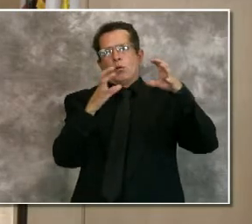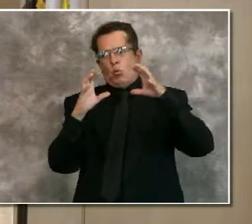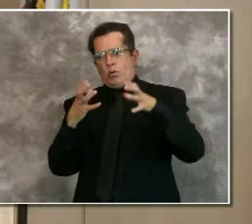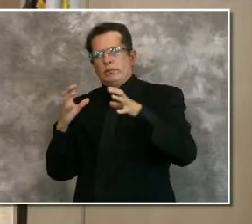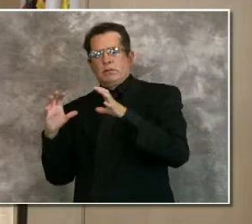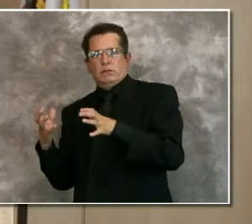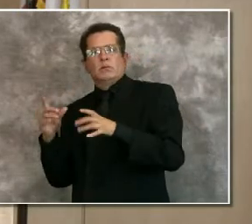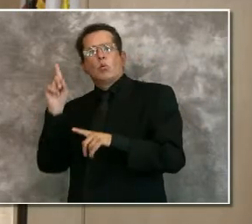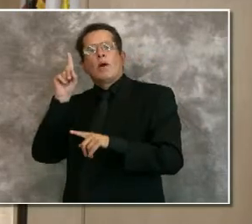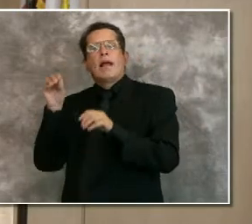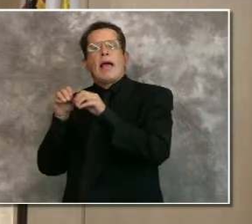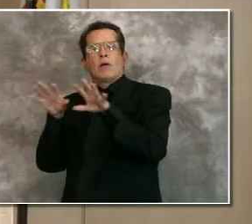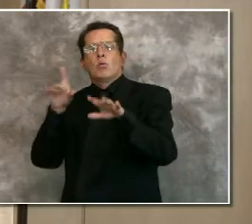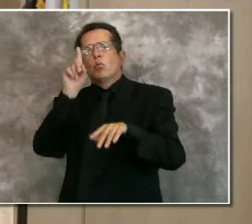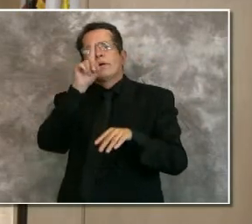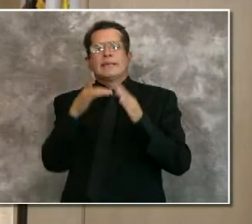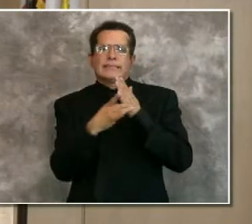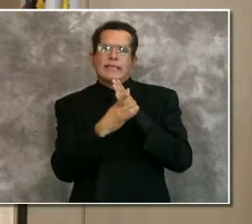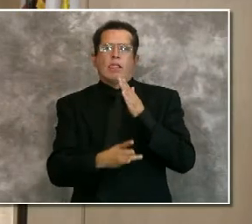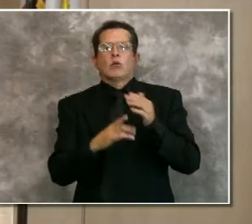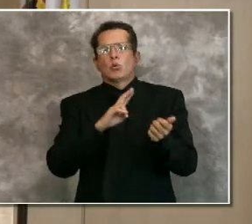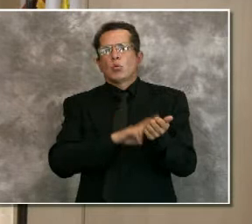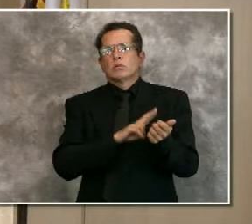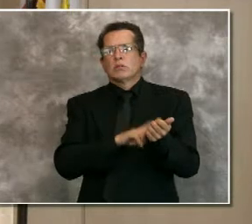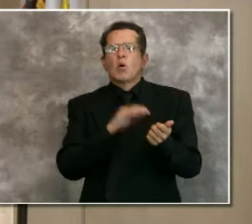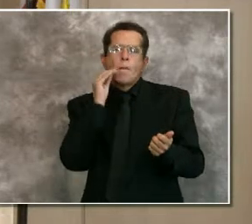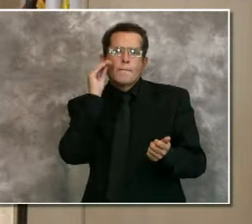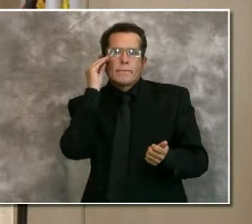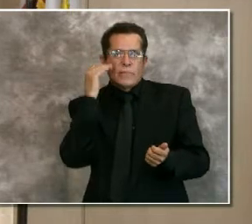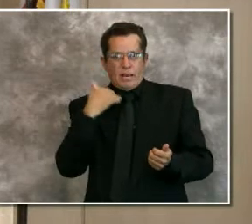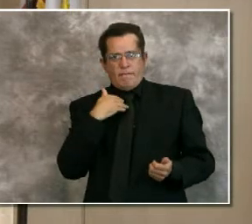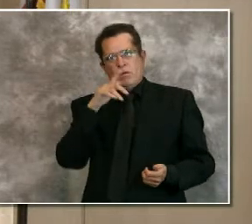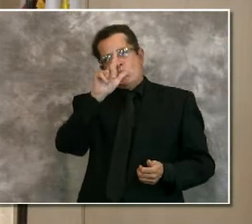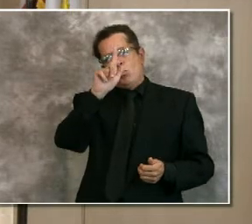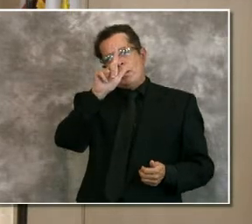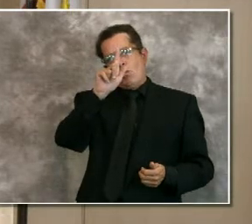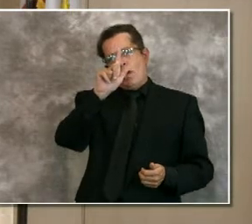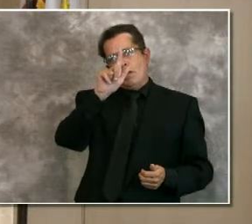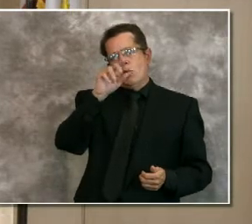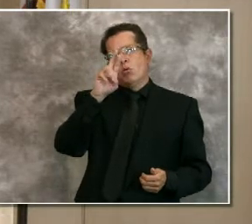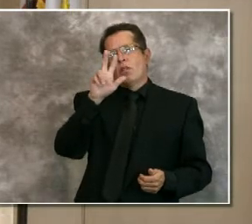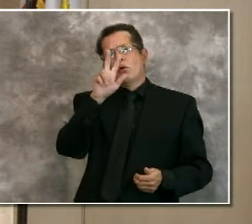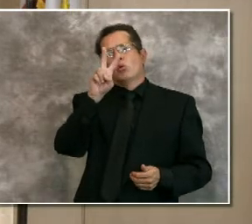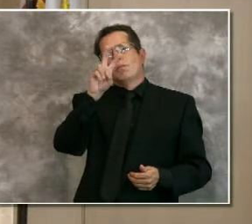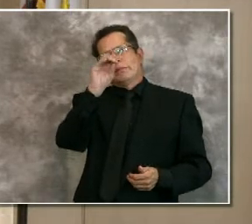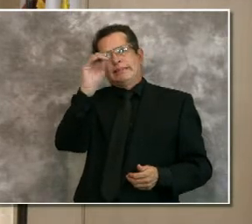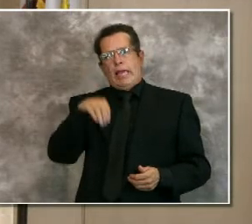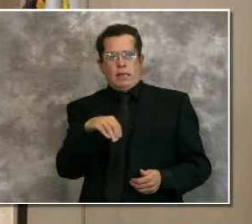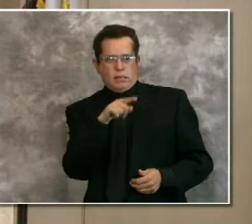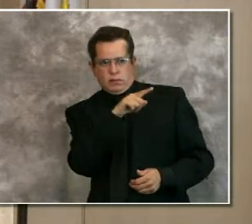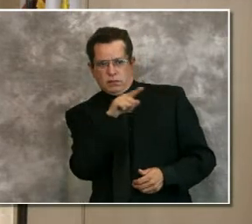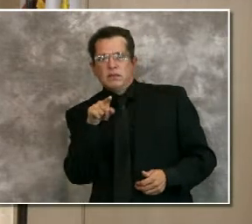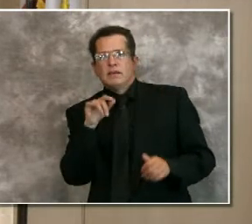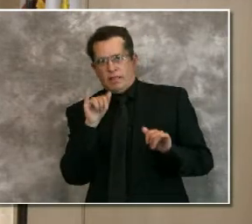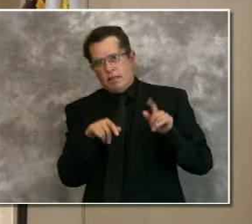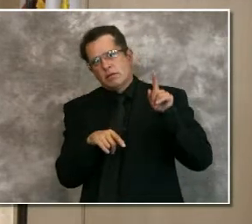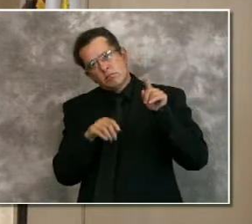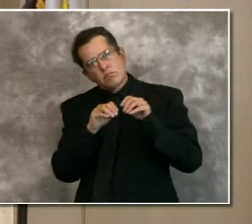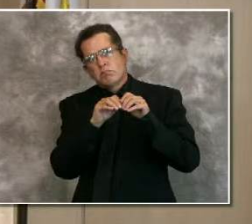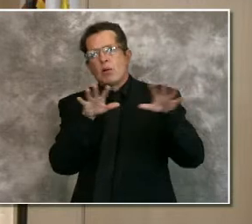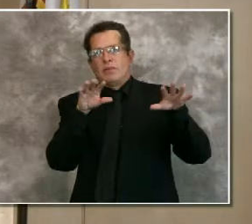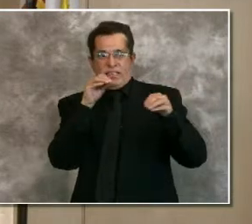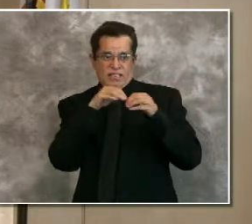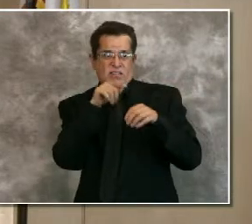first is skilled nursing facilities. We have 21 or 32% of the 65 outbreaks